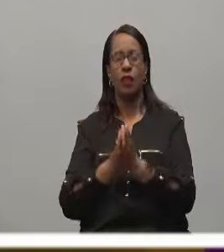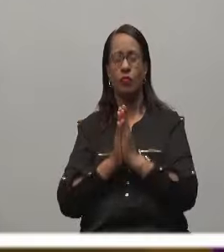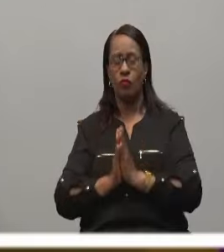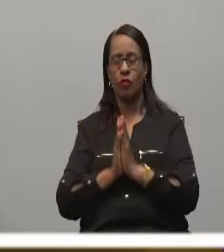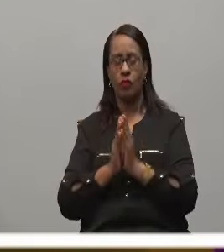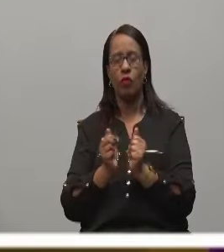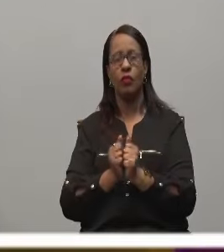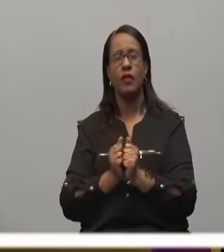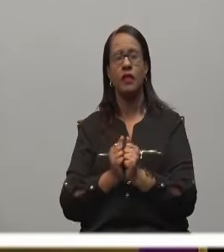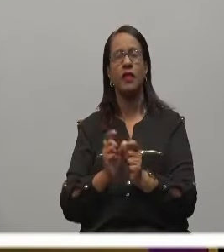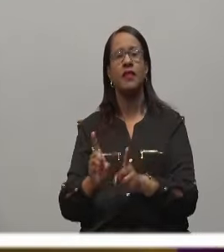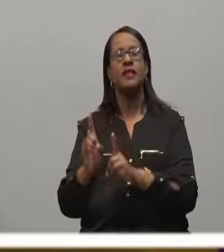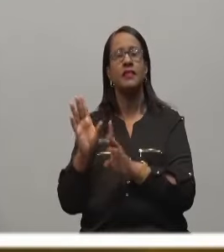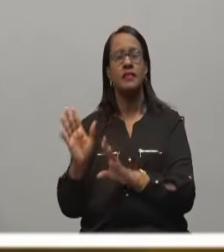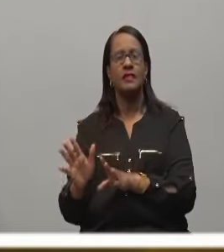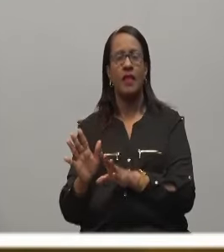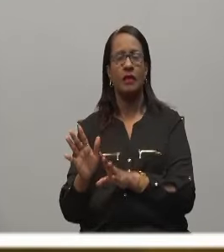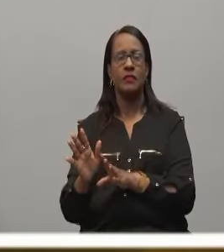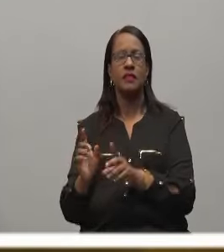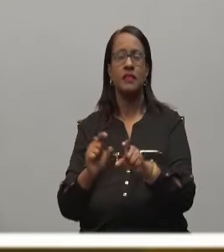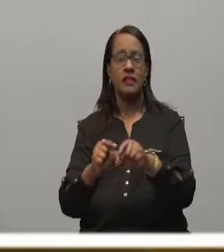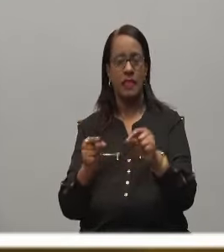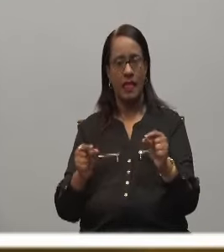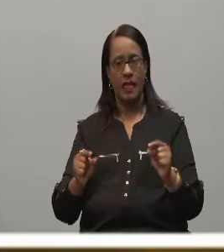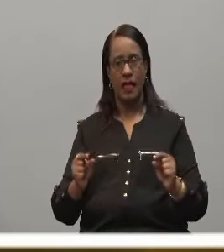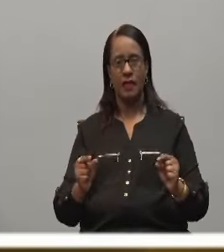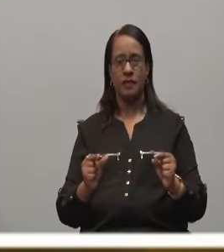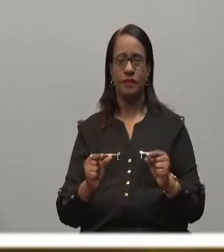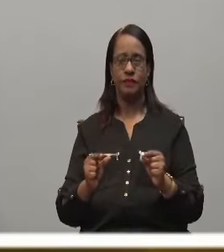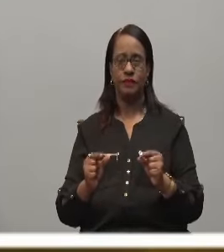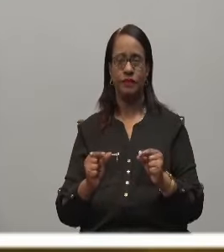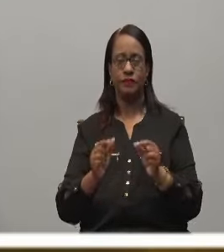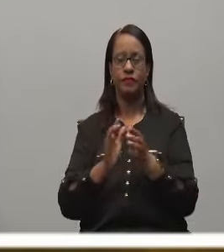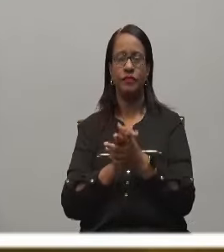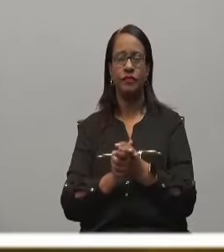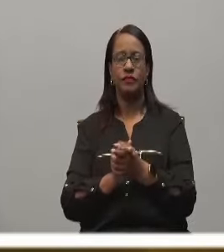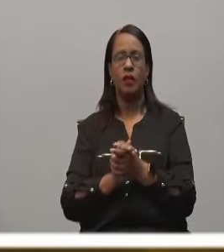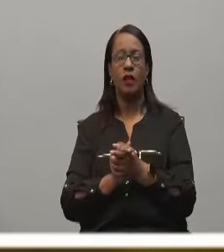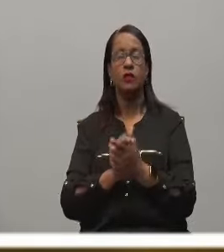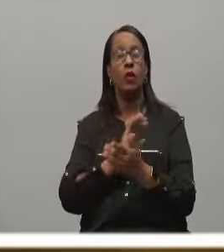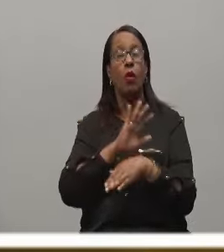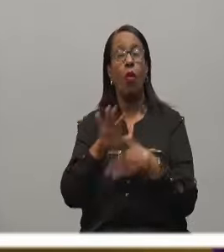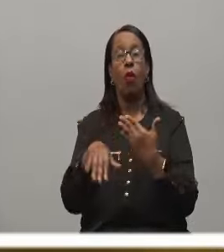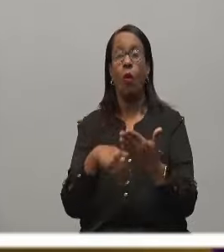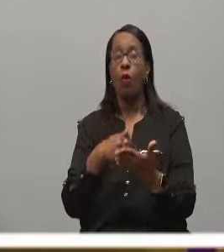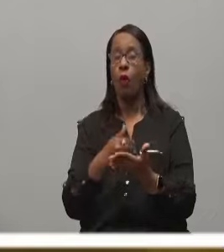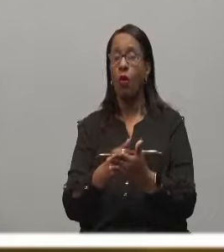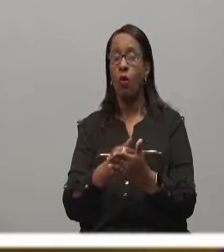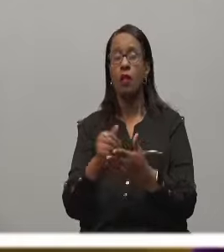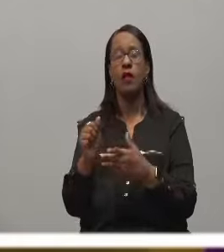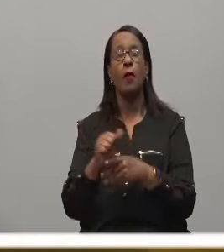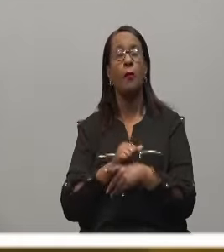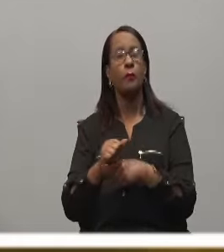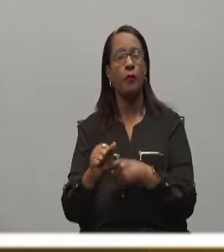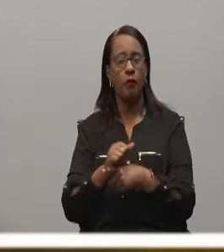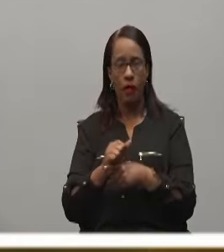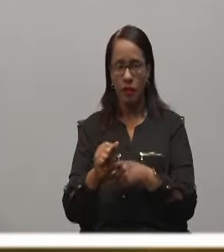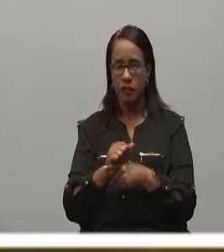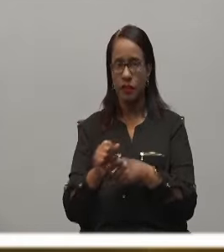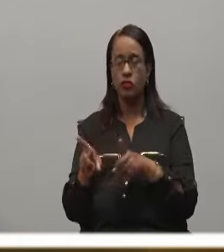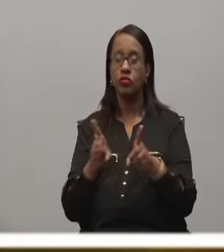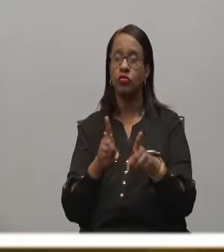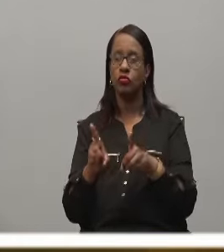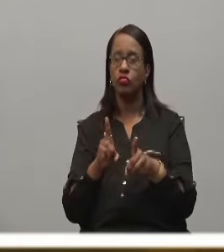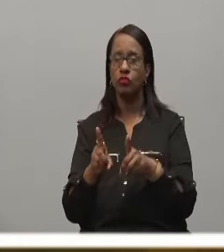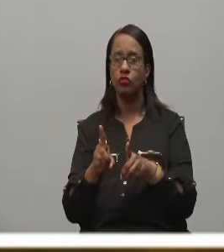up so that in the spiritual practices that you enter into during this Lenten season, you